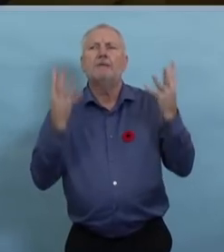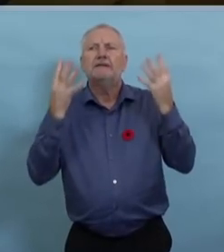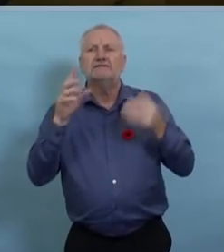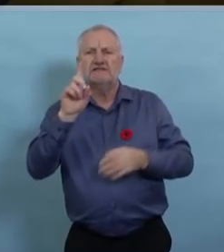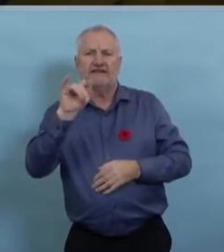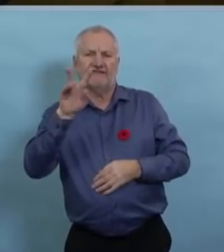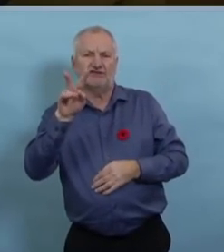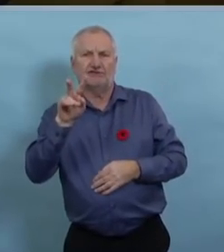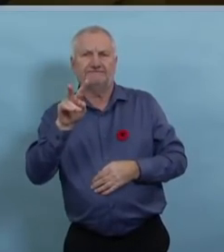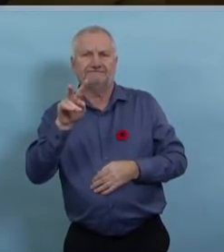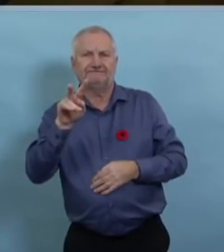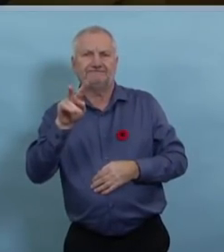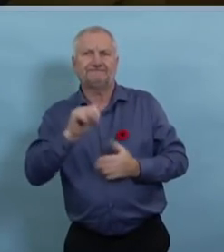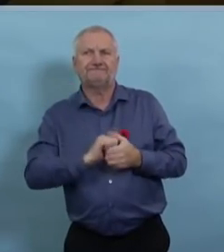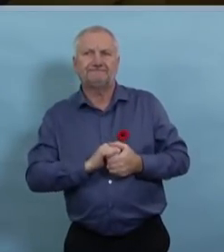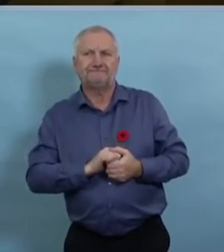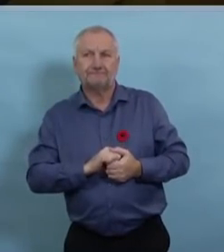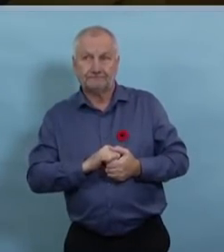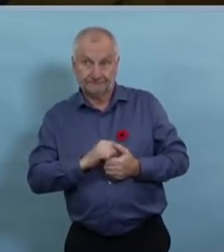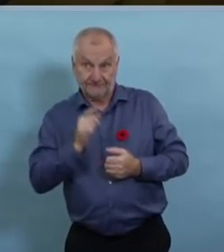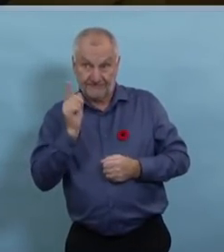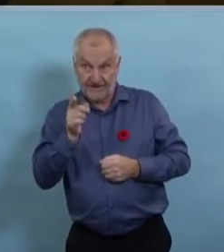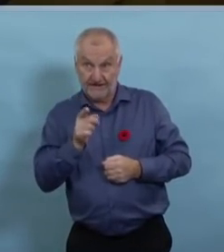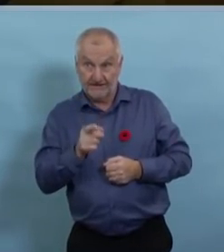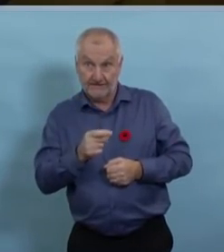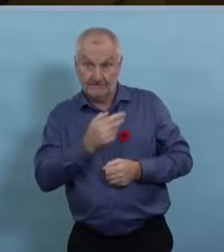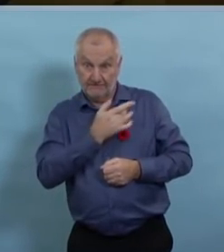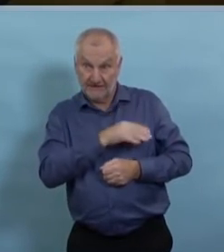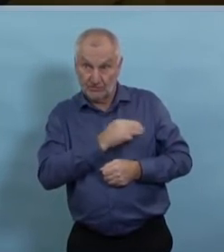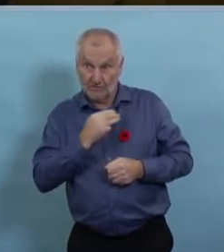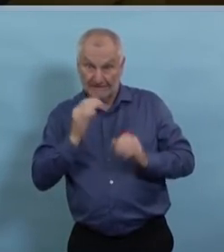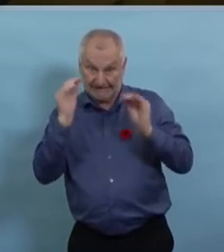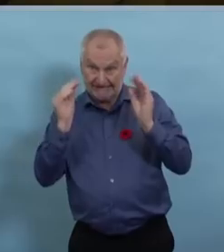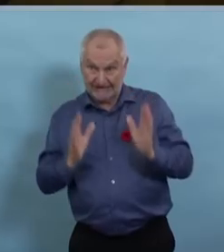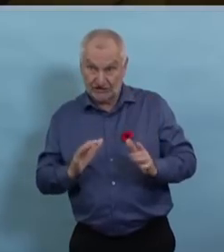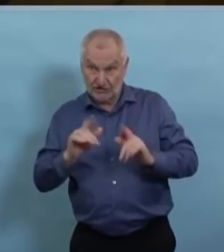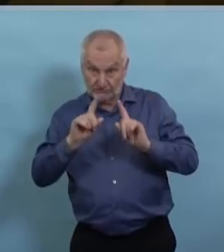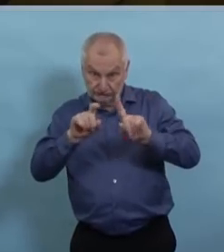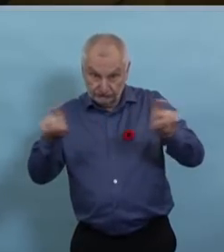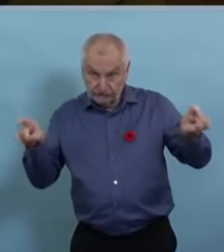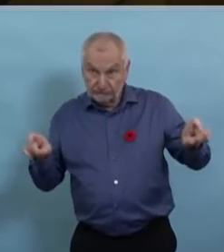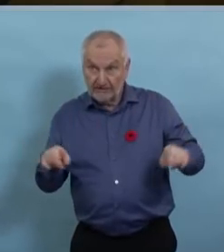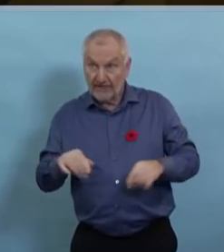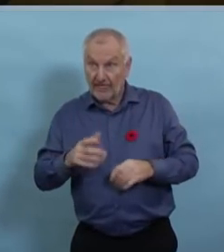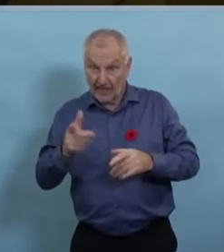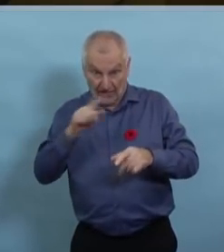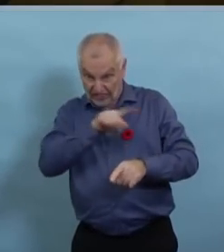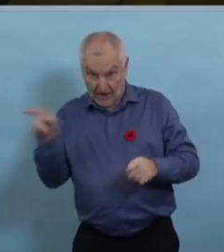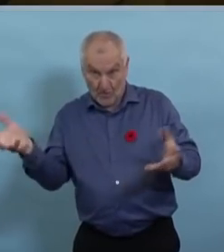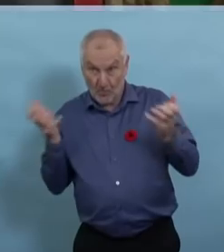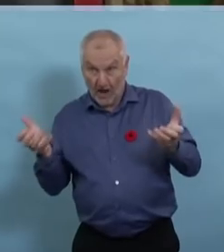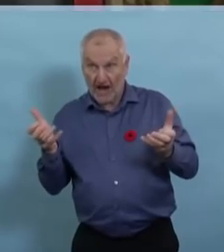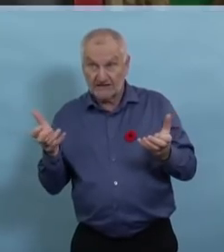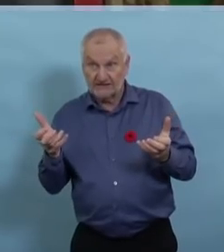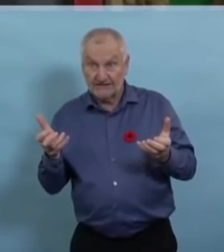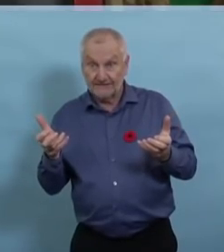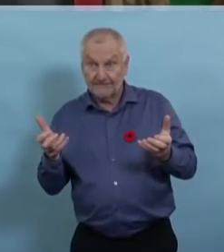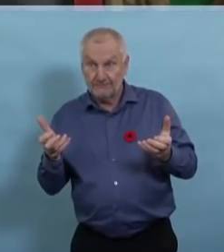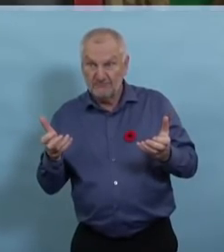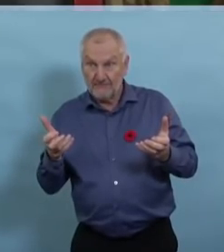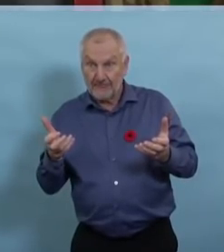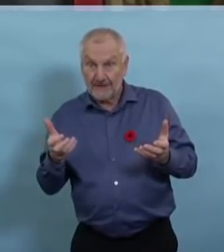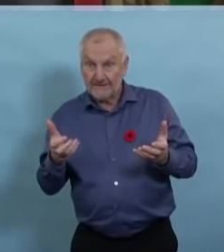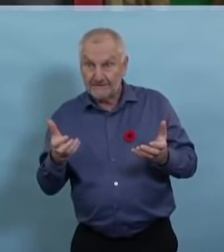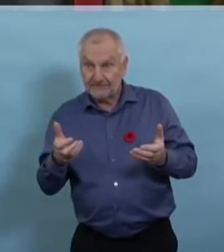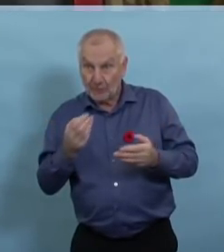Manitoba teachers about this new resource center? Is this something that they wanted? Yeah, so we've been working with several different school